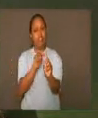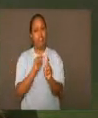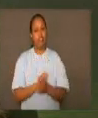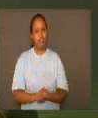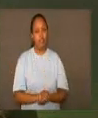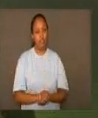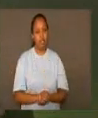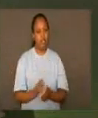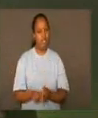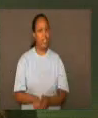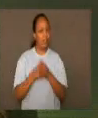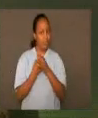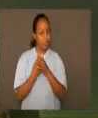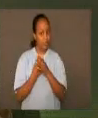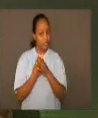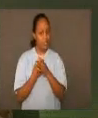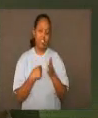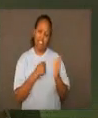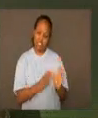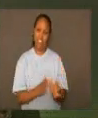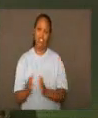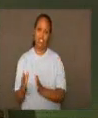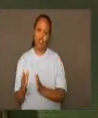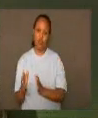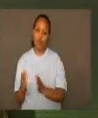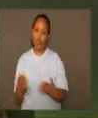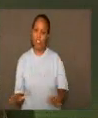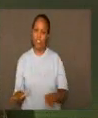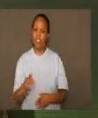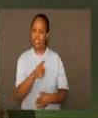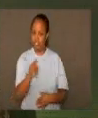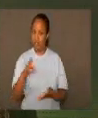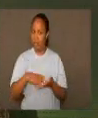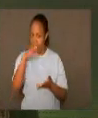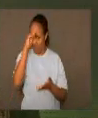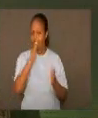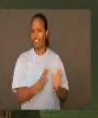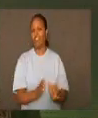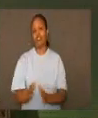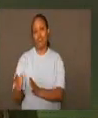am ready to begin this lesson, so I hope that you are ready to learn.